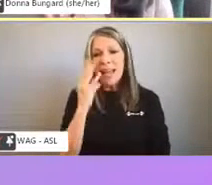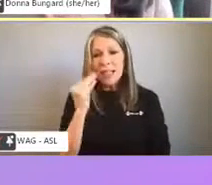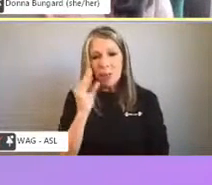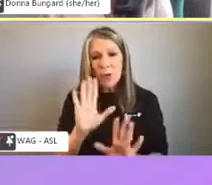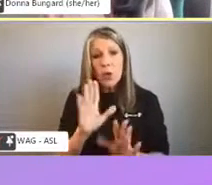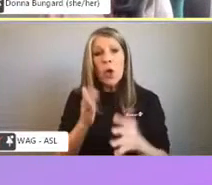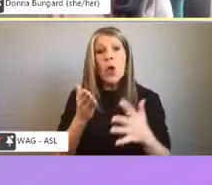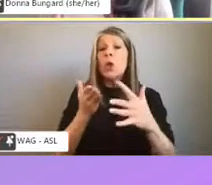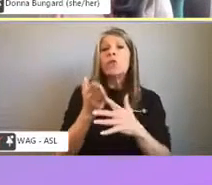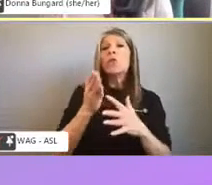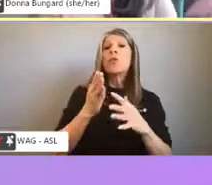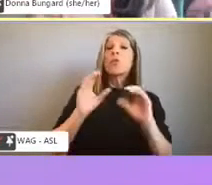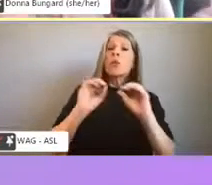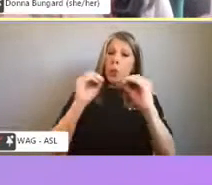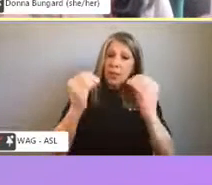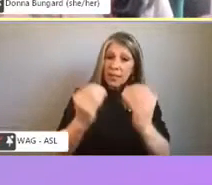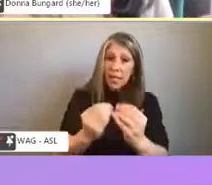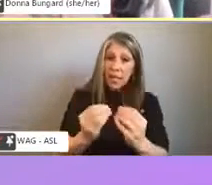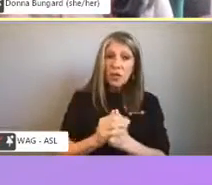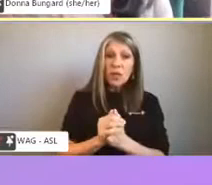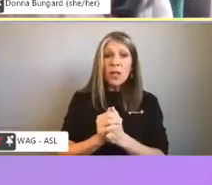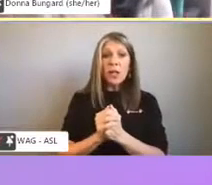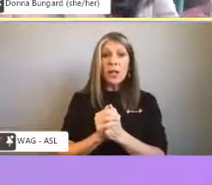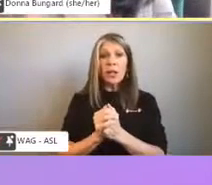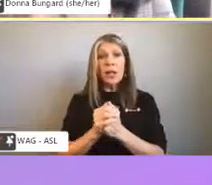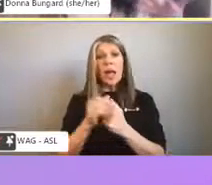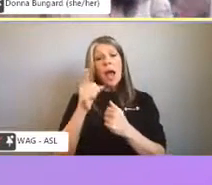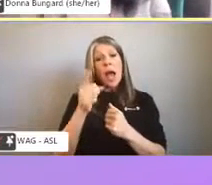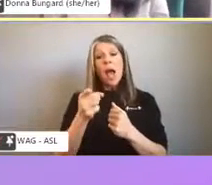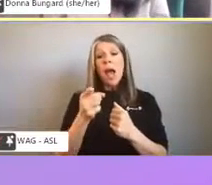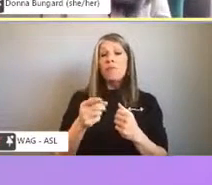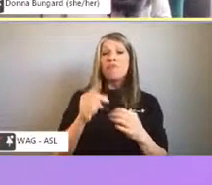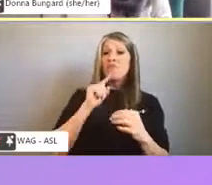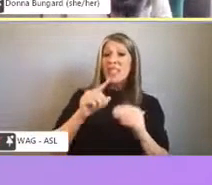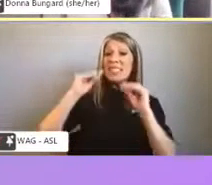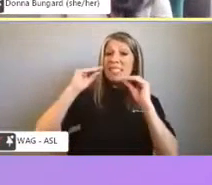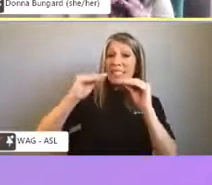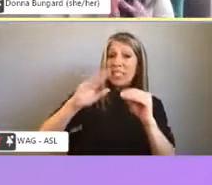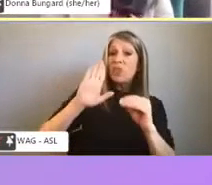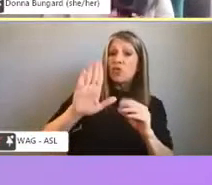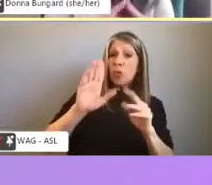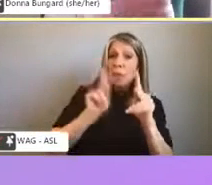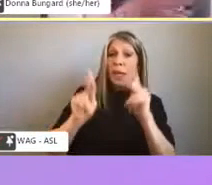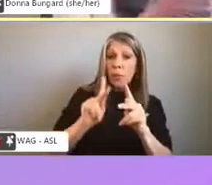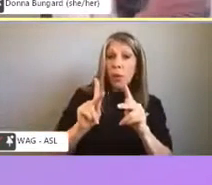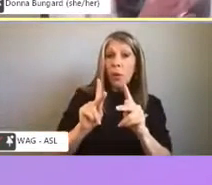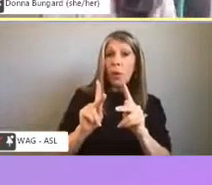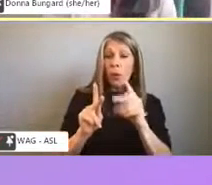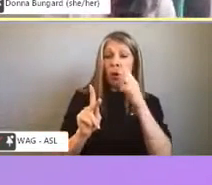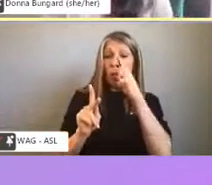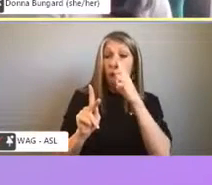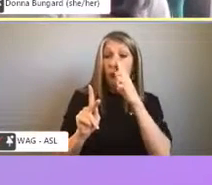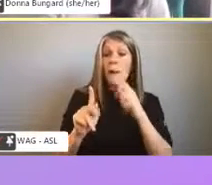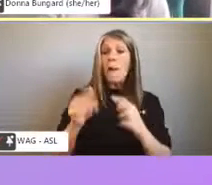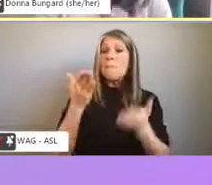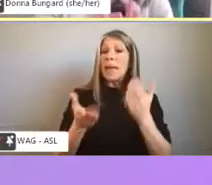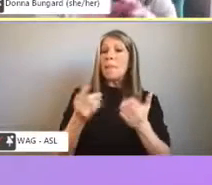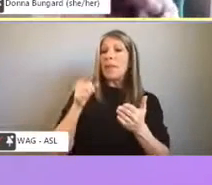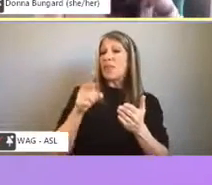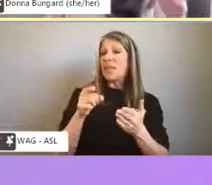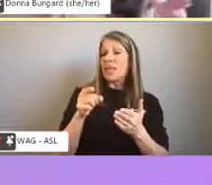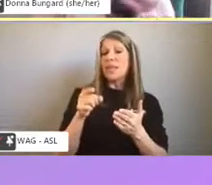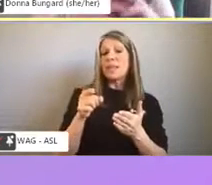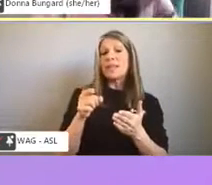throughout the organization. Upskill your people. This is a goal we all have. Maybe this could be one of your